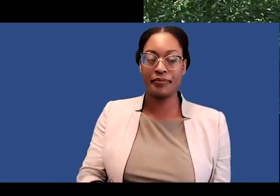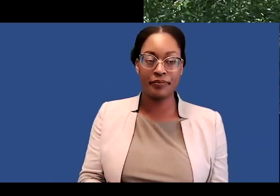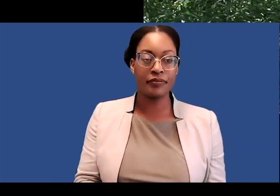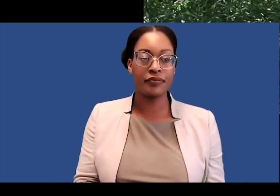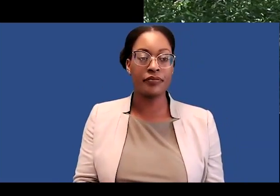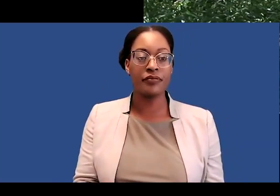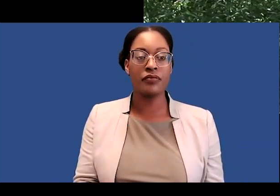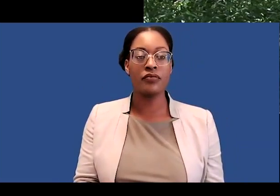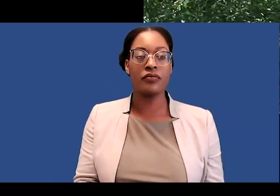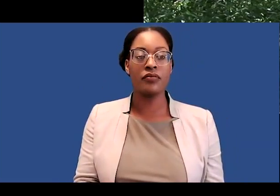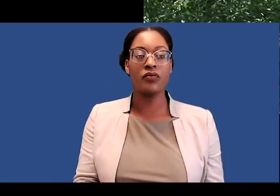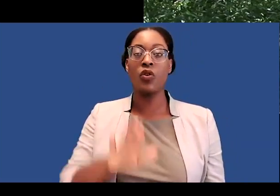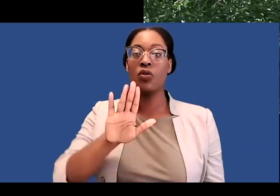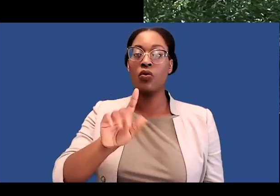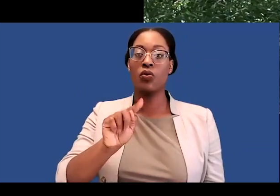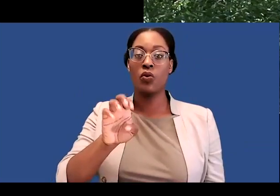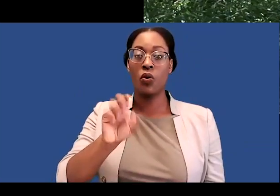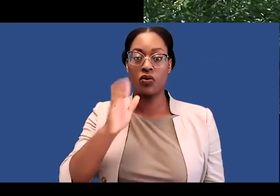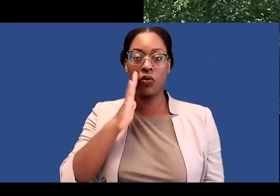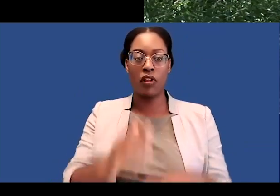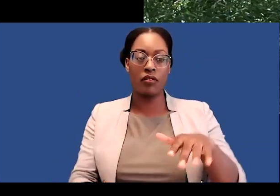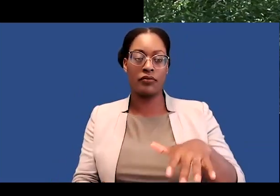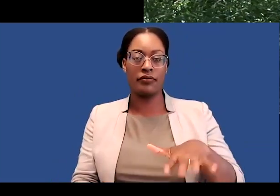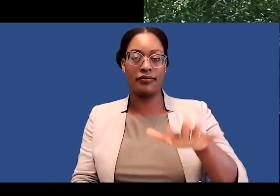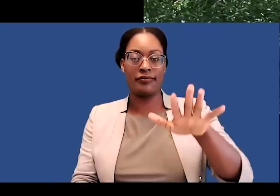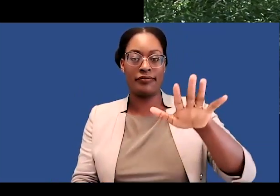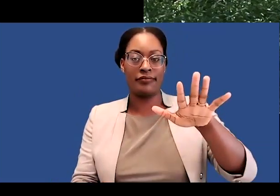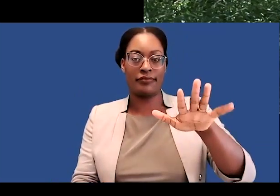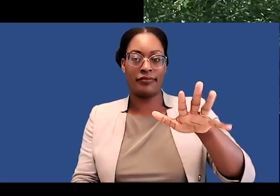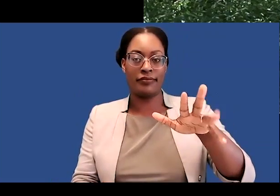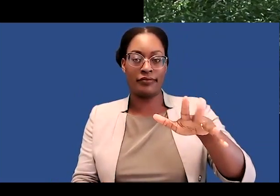We're going to lift and spread the toes and lower them down one at a time.